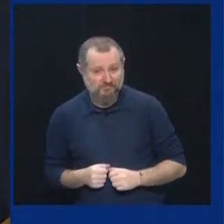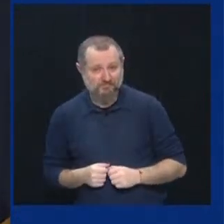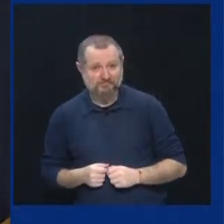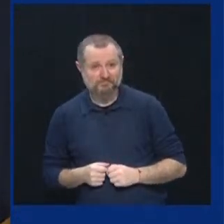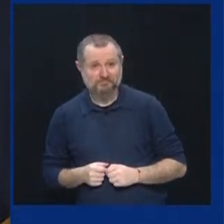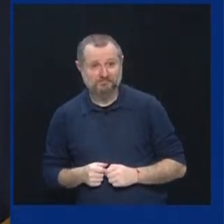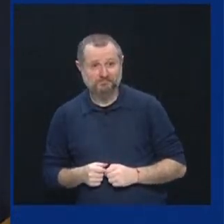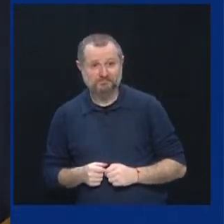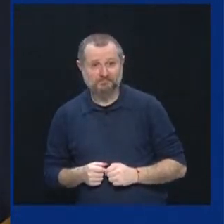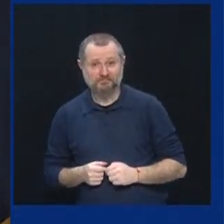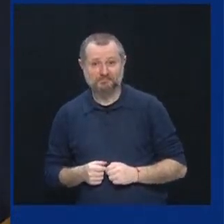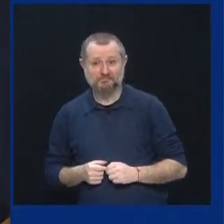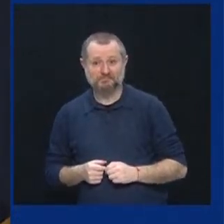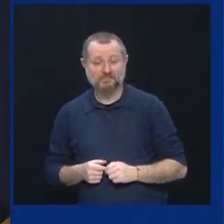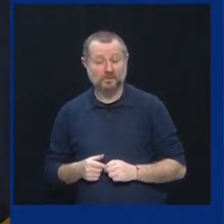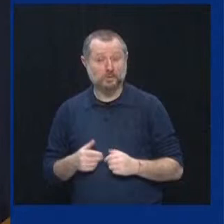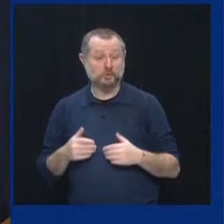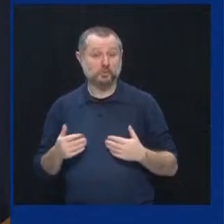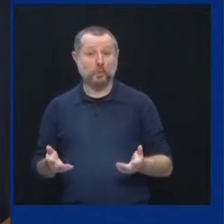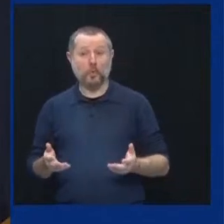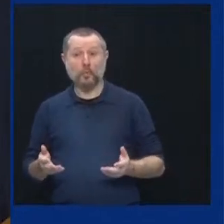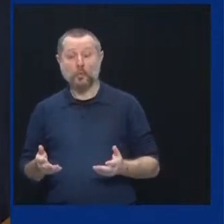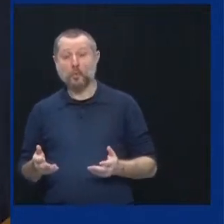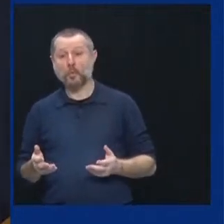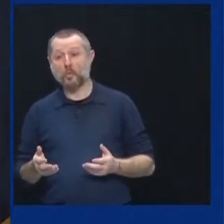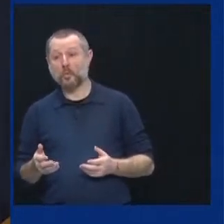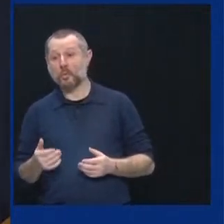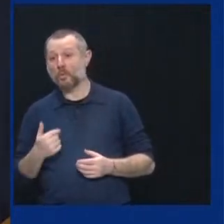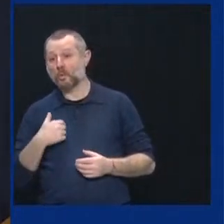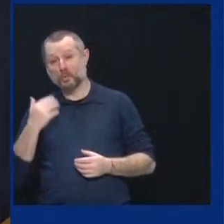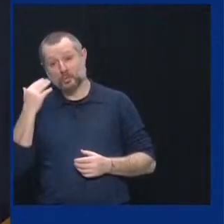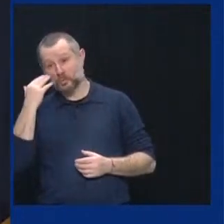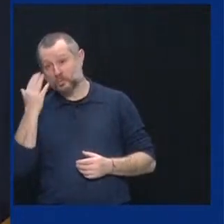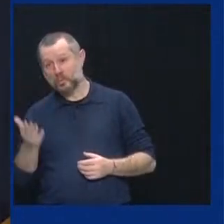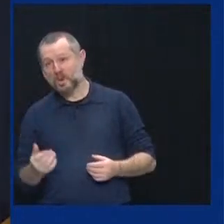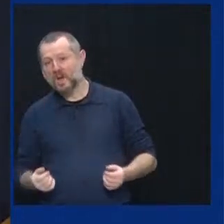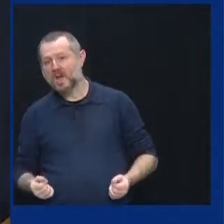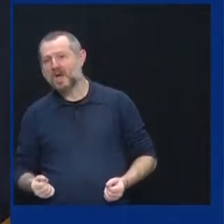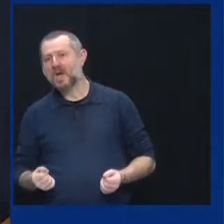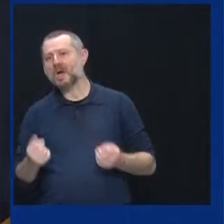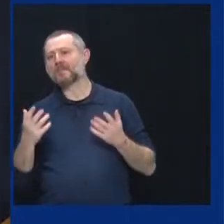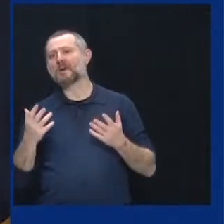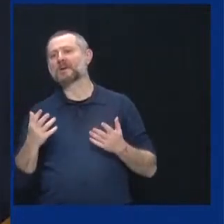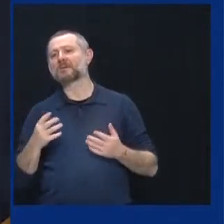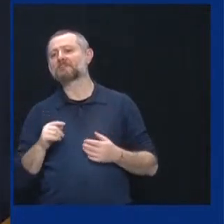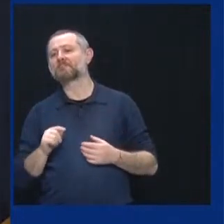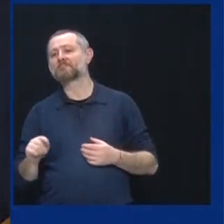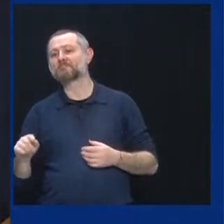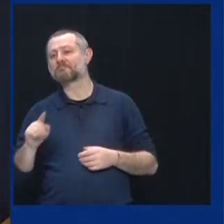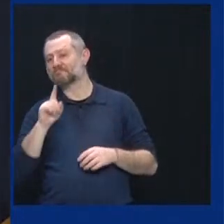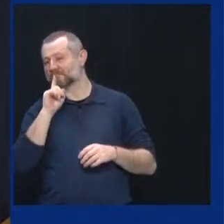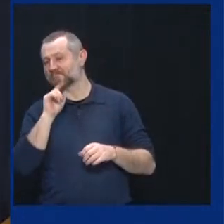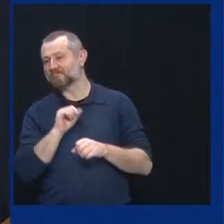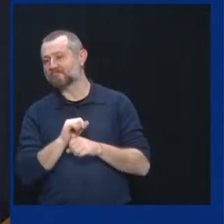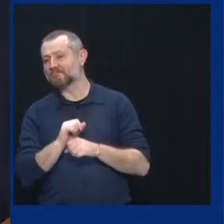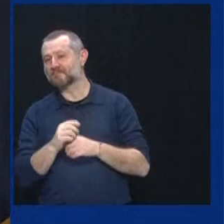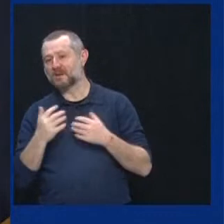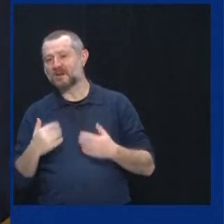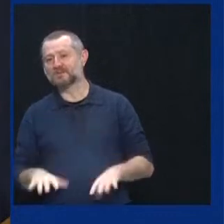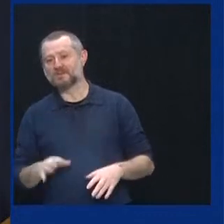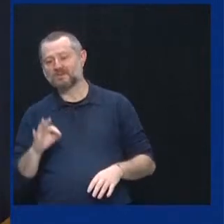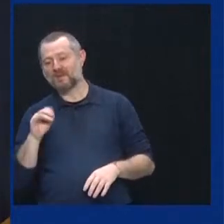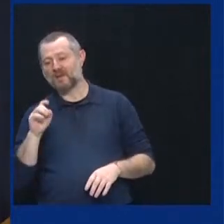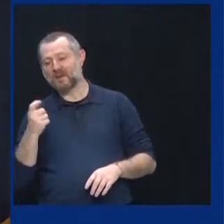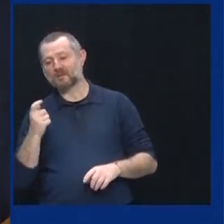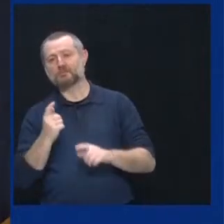So we don't know yet exactly how many sites got their FedEx distribution and